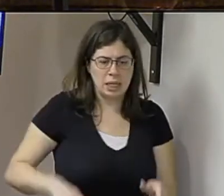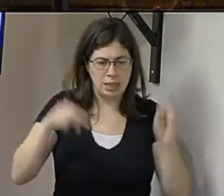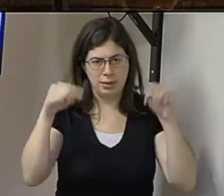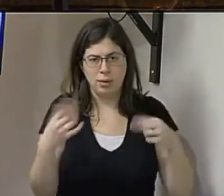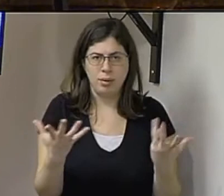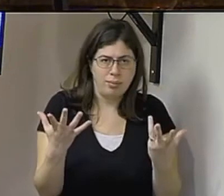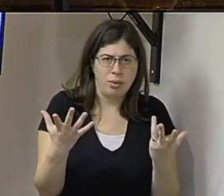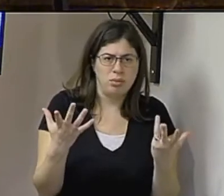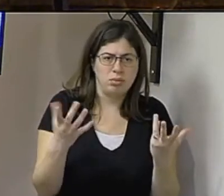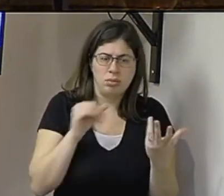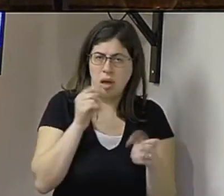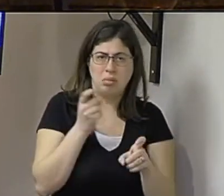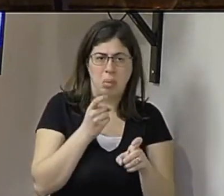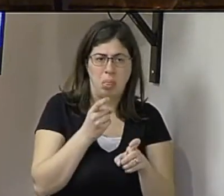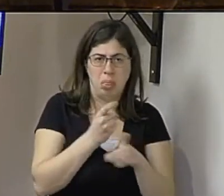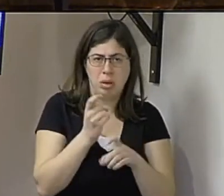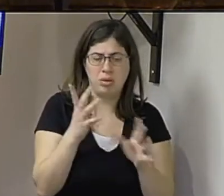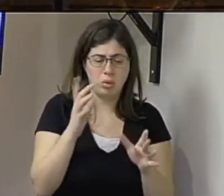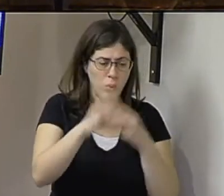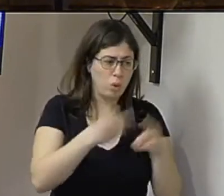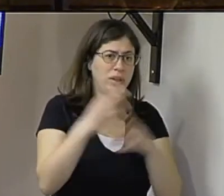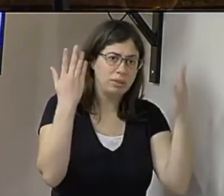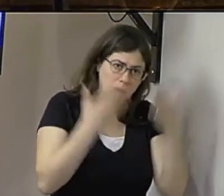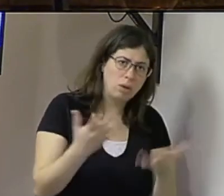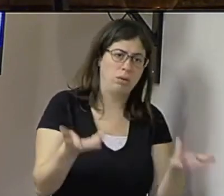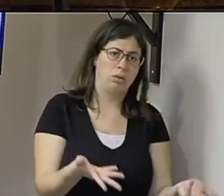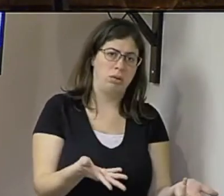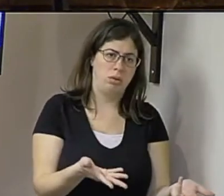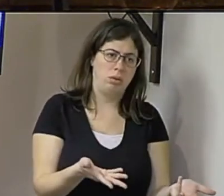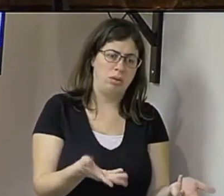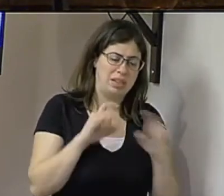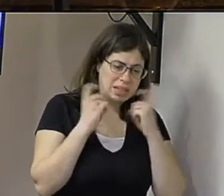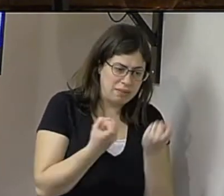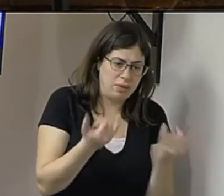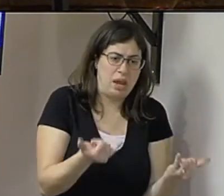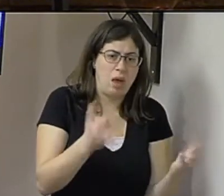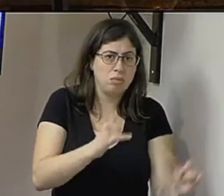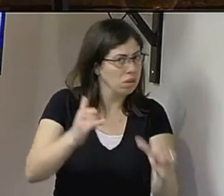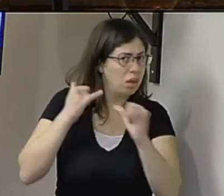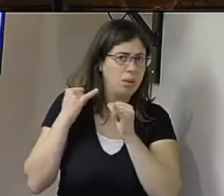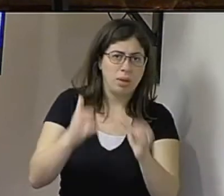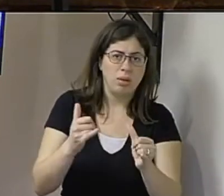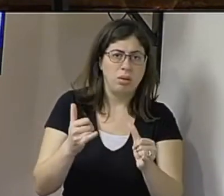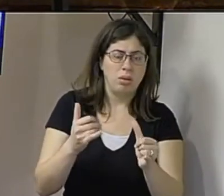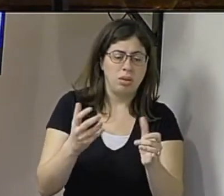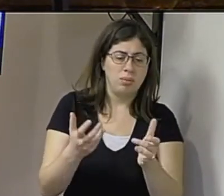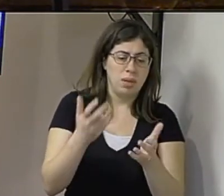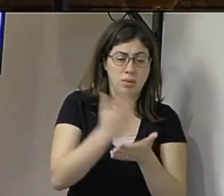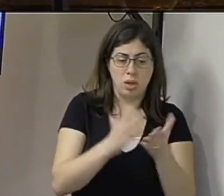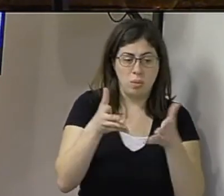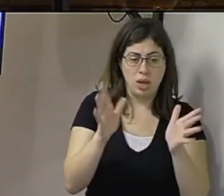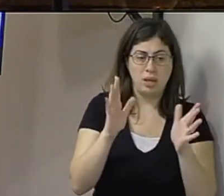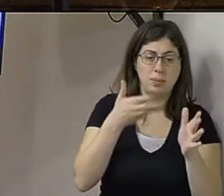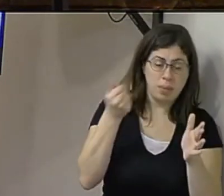But let's not kid ourselves. The world is still just as dark then, or, you know, just as dark now as it was then. In some ways, it's maybe gotten a little